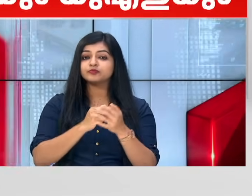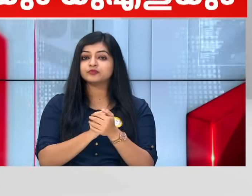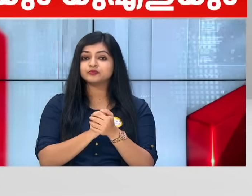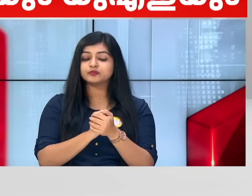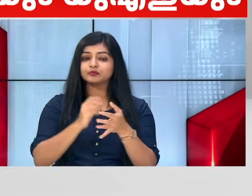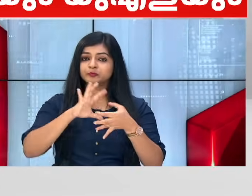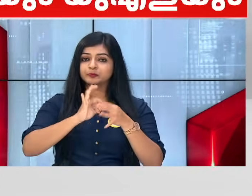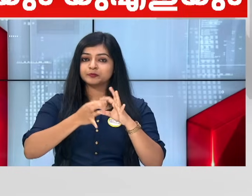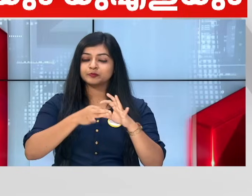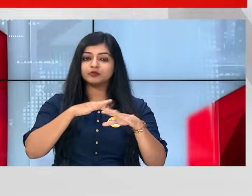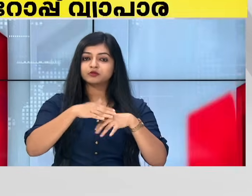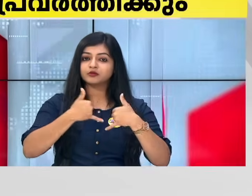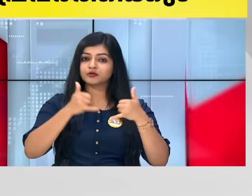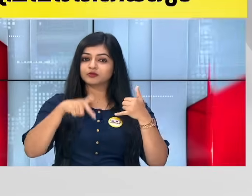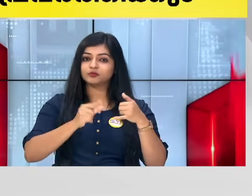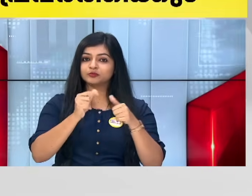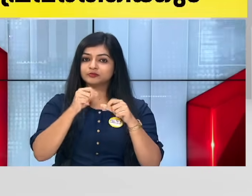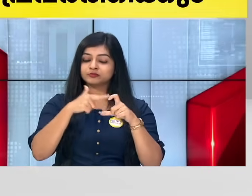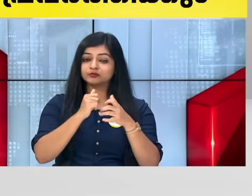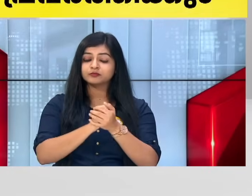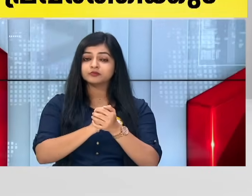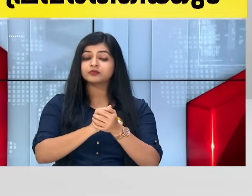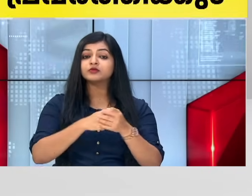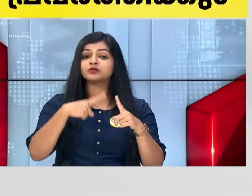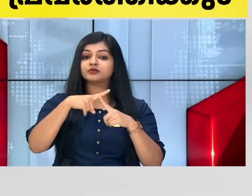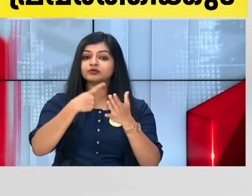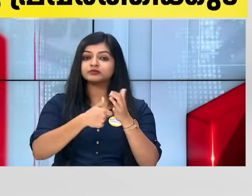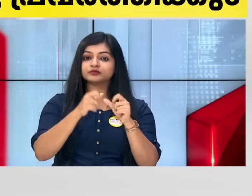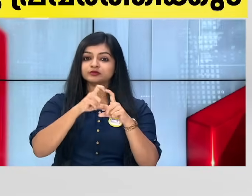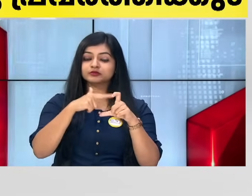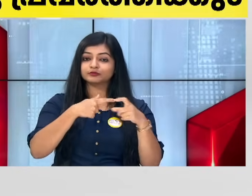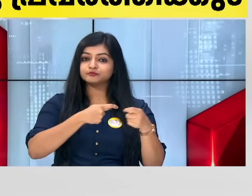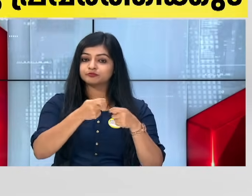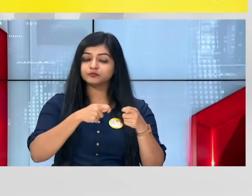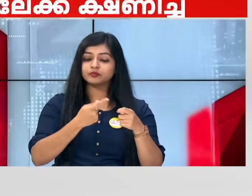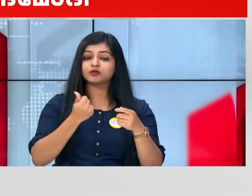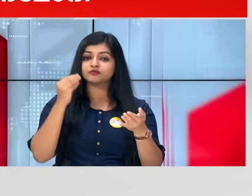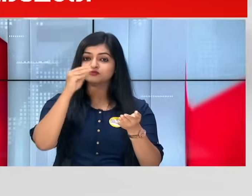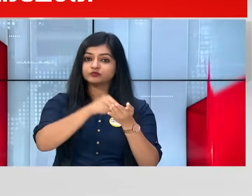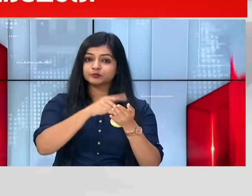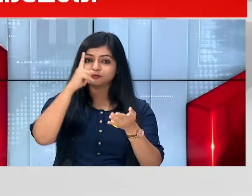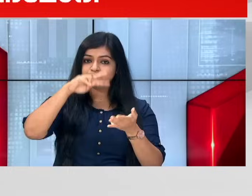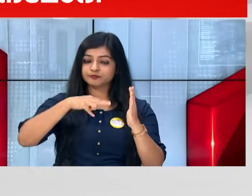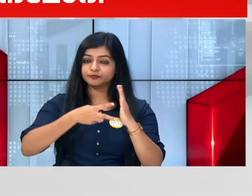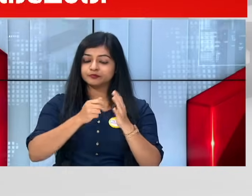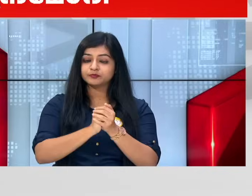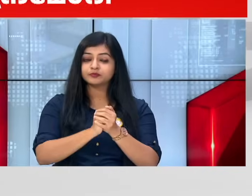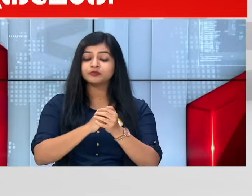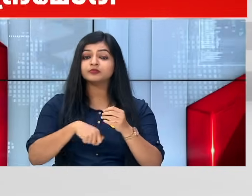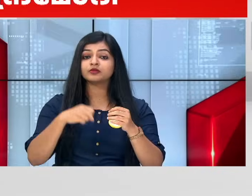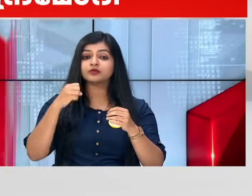cooperation, including trade partnership, investment cooperation, energy